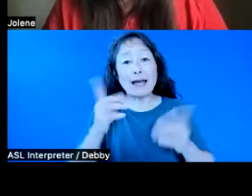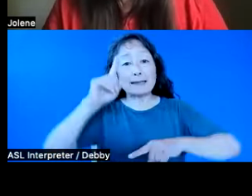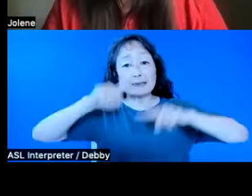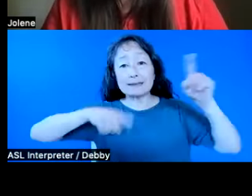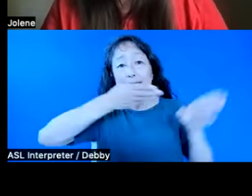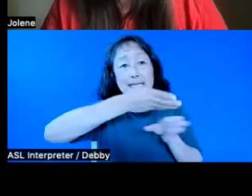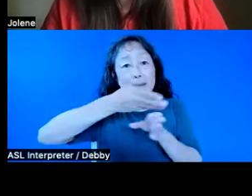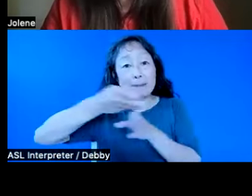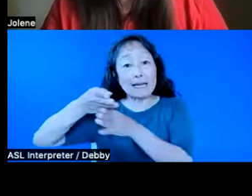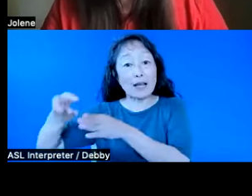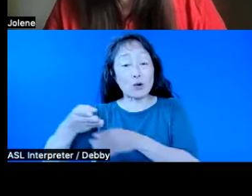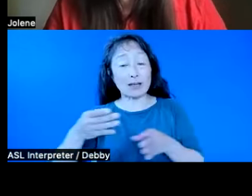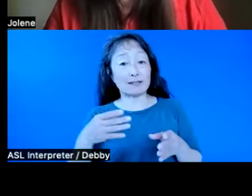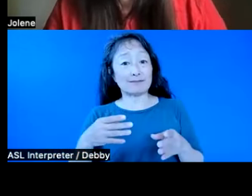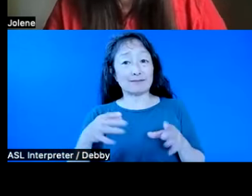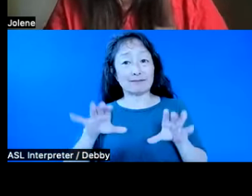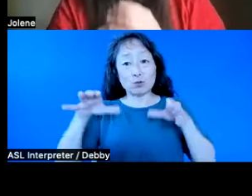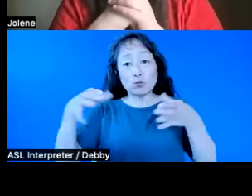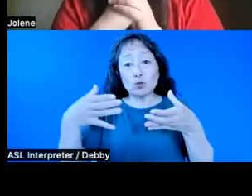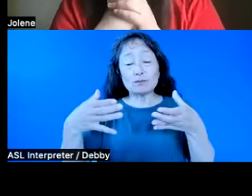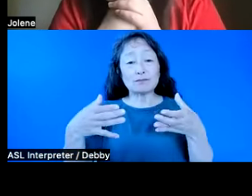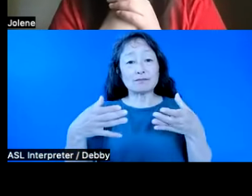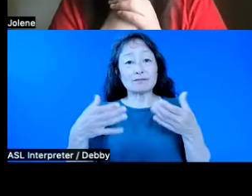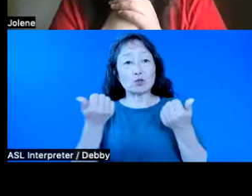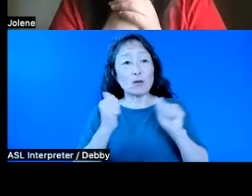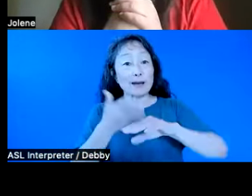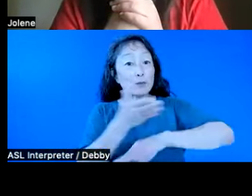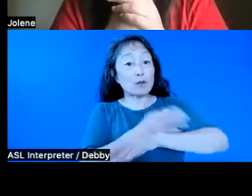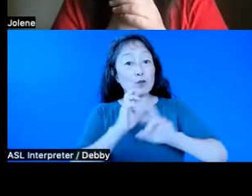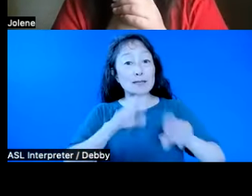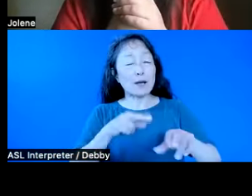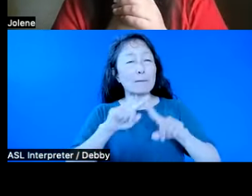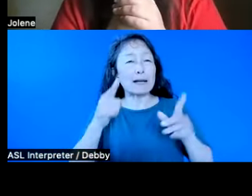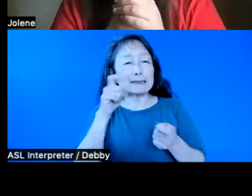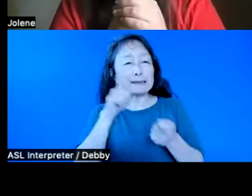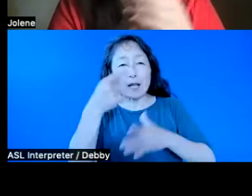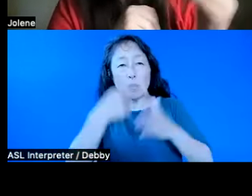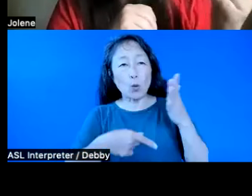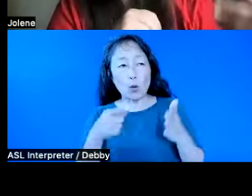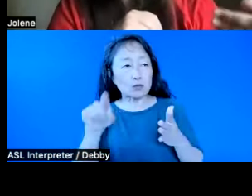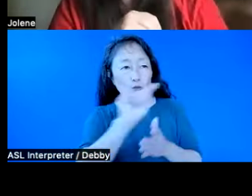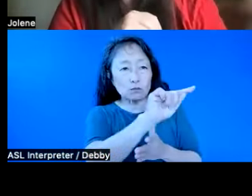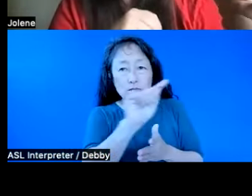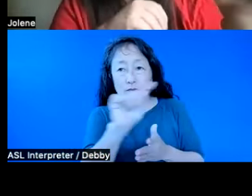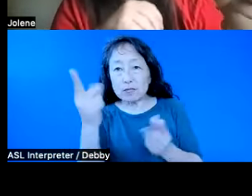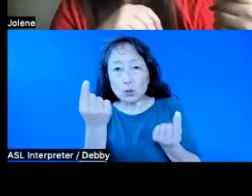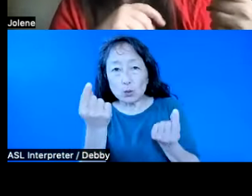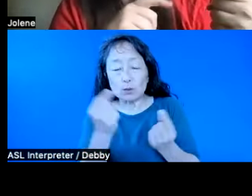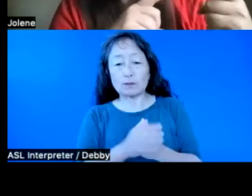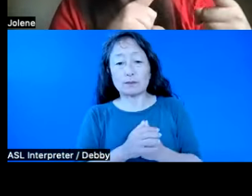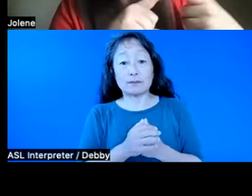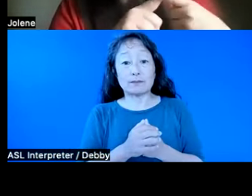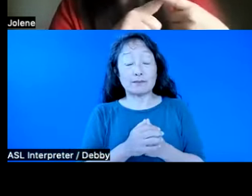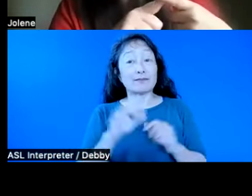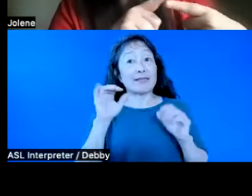but what do they really do? And that can vary greatly, between communities. At their heart, as we talked about